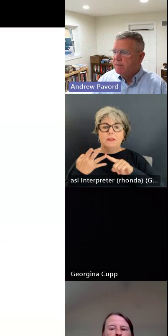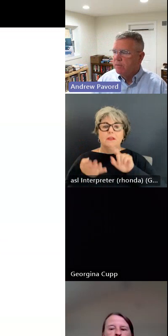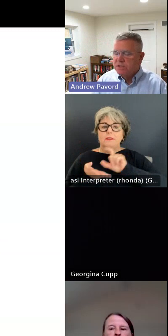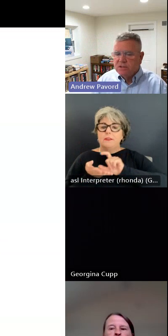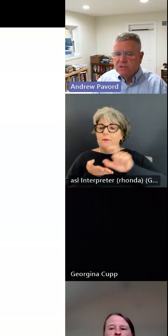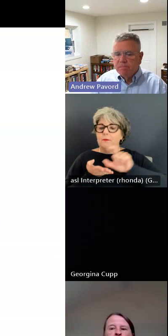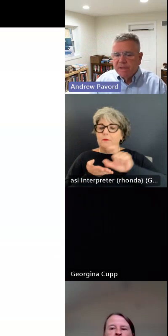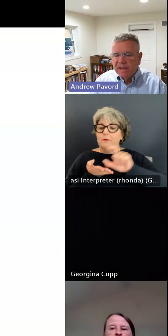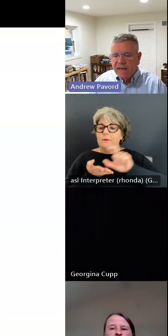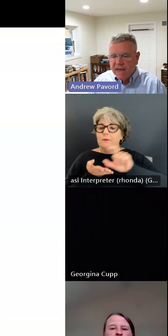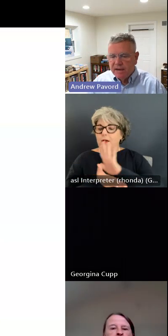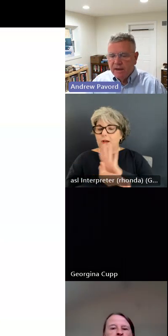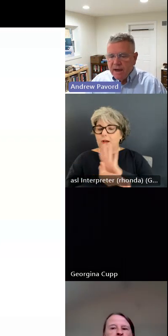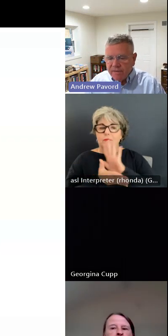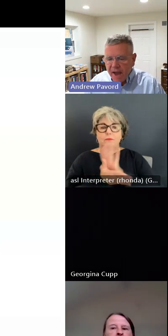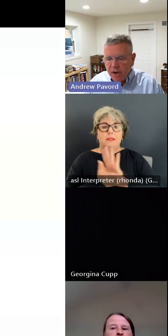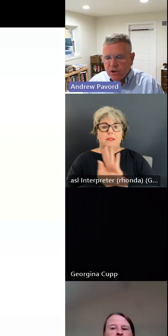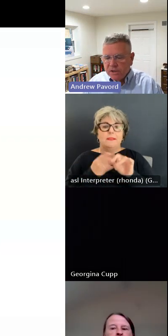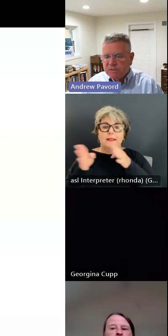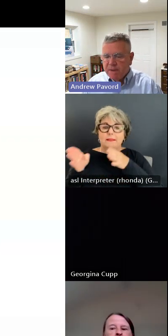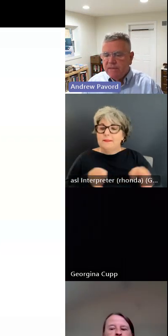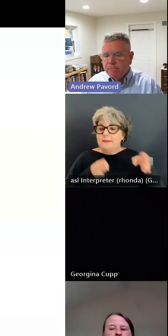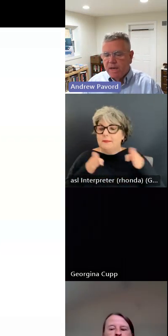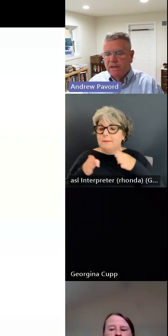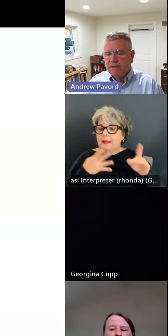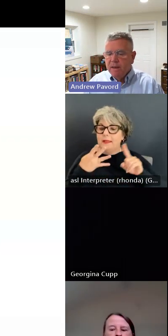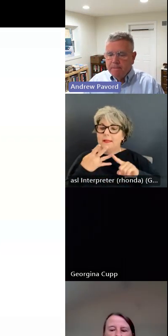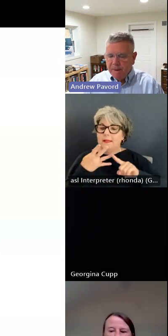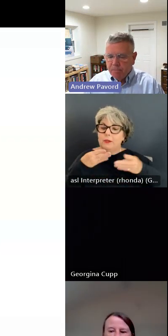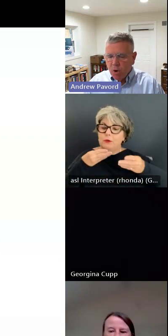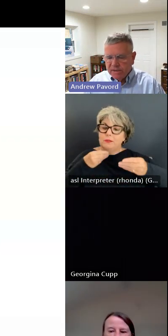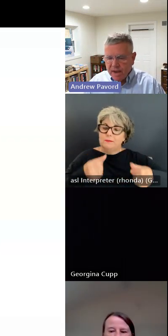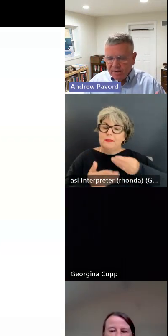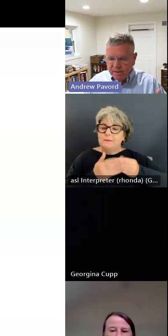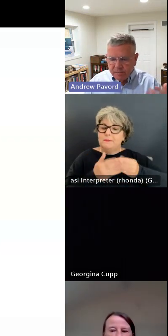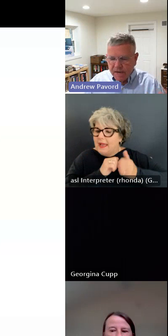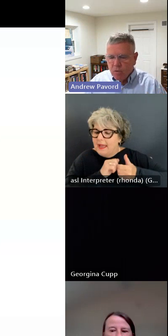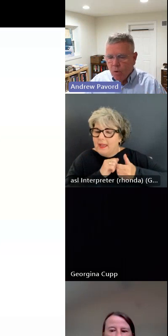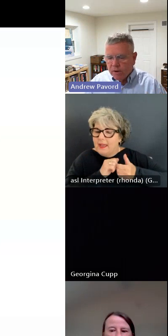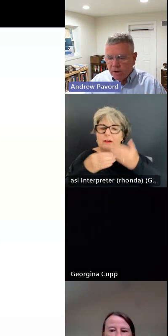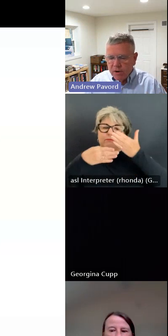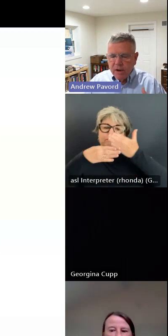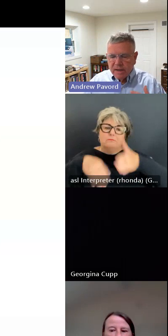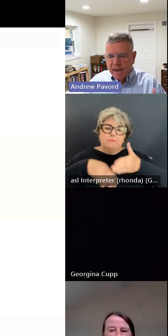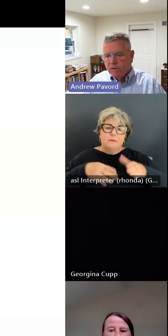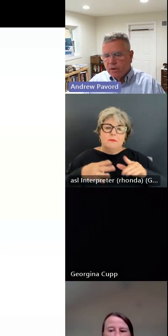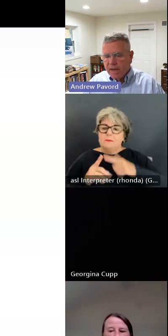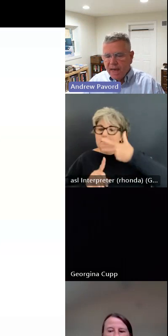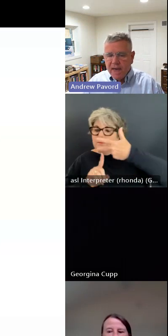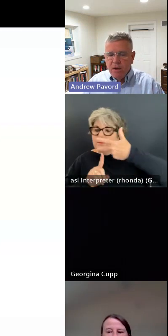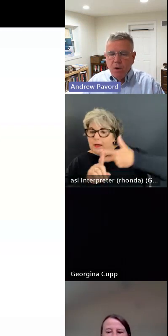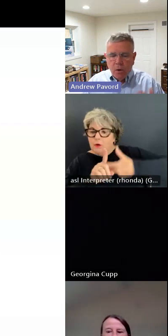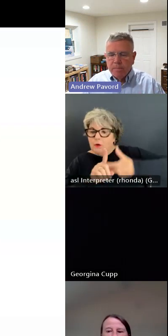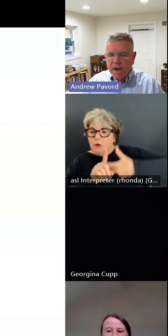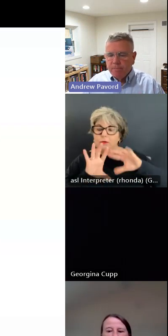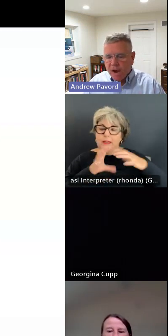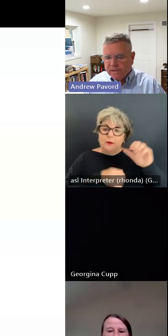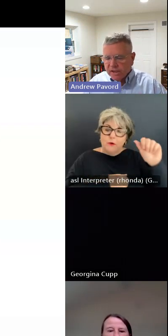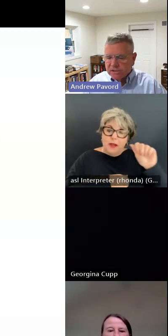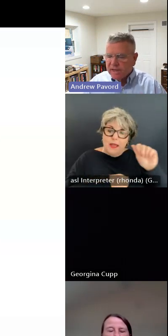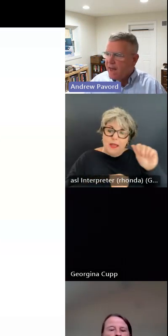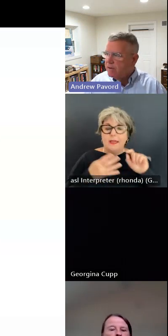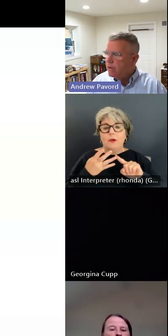apportionment document, which is the plan of how you're going to spend the money, broken down either by quarter, category A, or